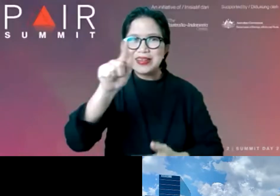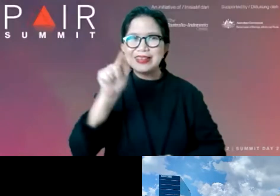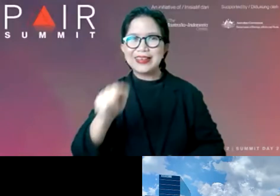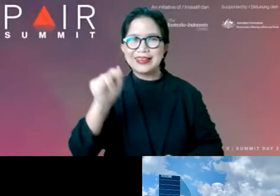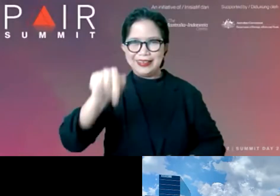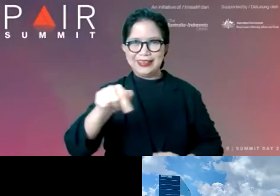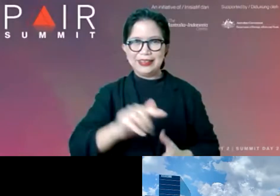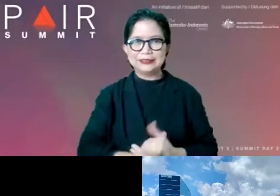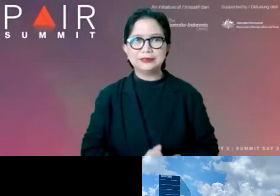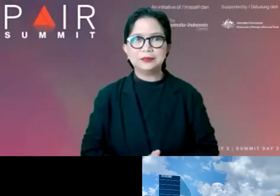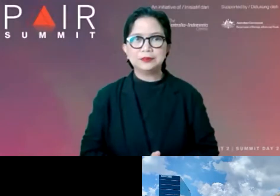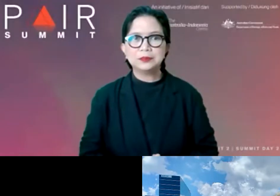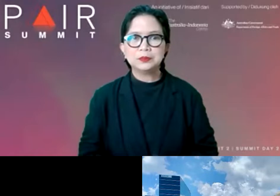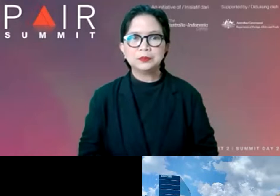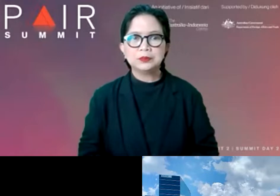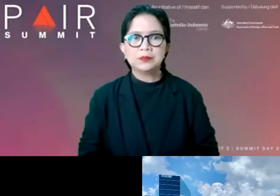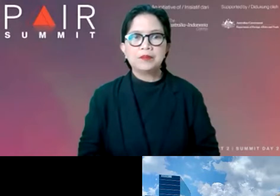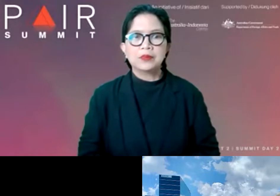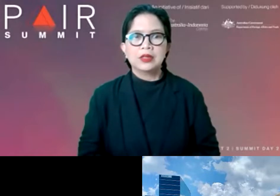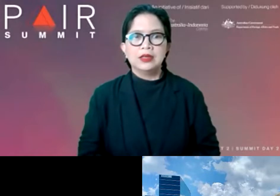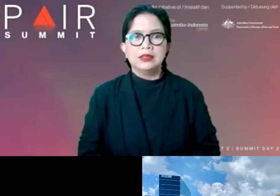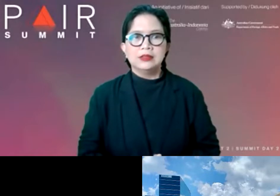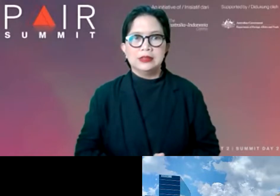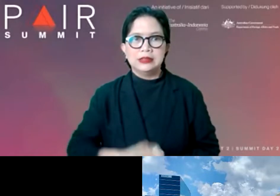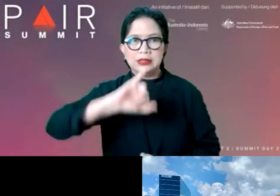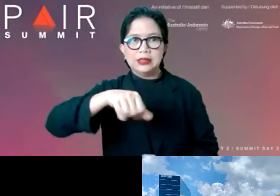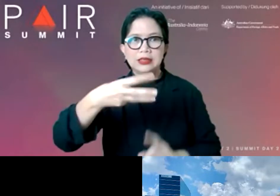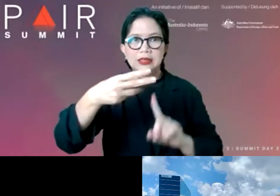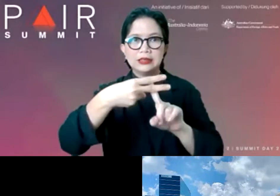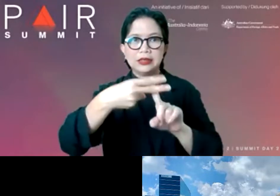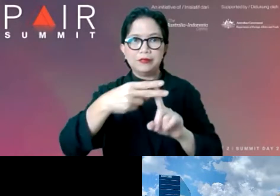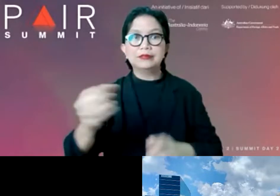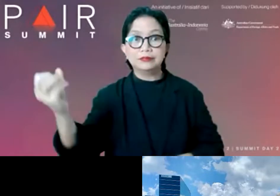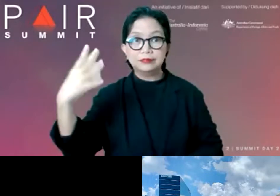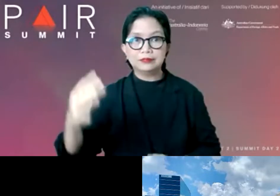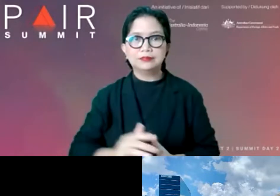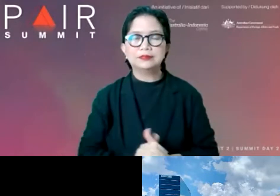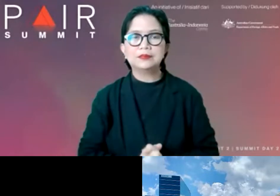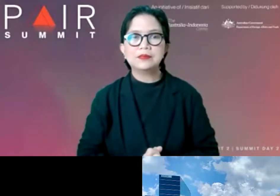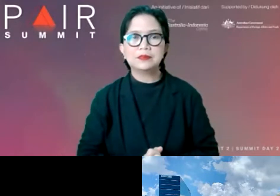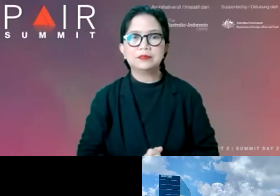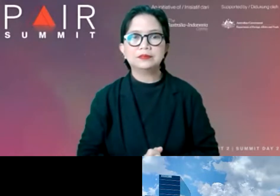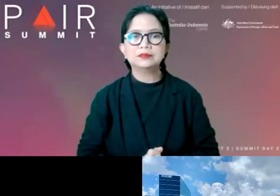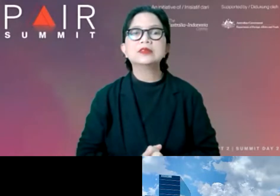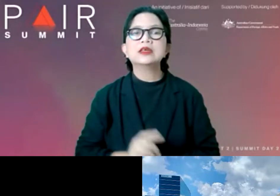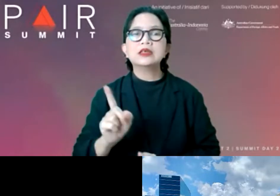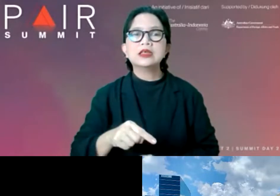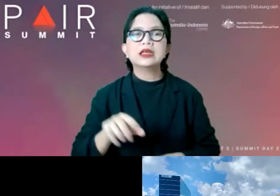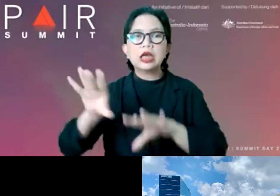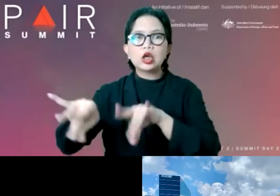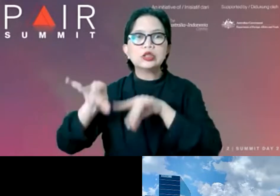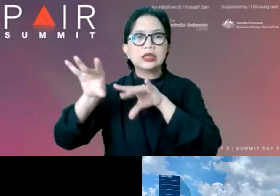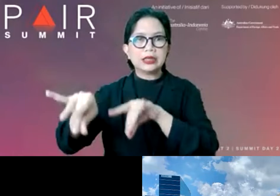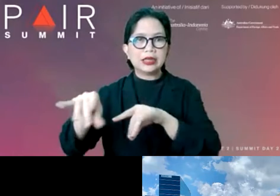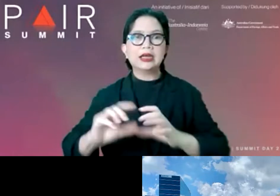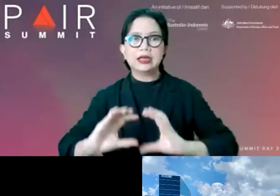And in effect, I'm wearing two hats today. One is as the chairman of the Australia-Indonesia Business Council Healthcare Group, as you